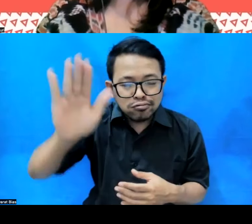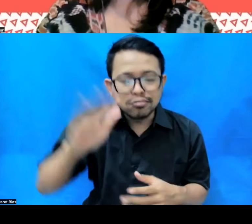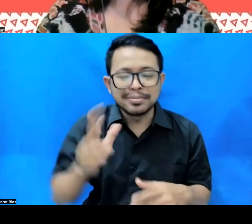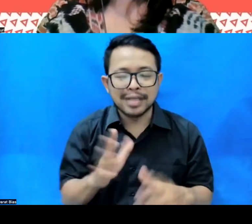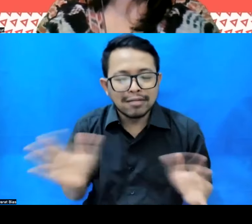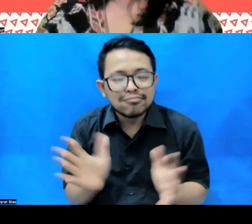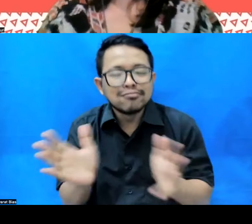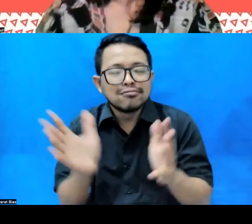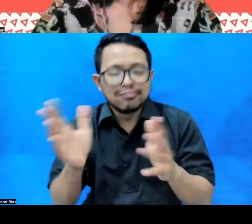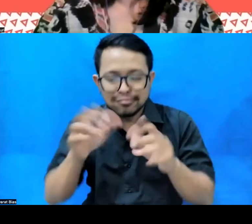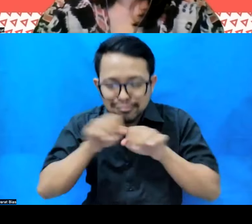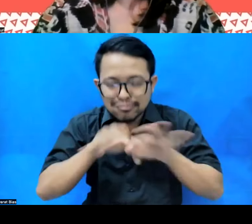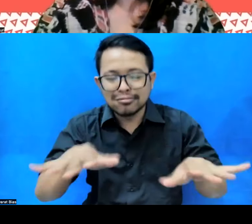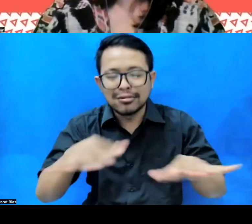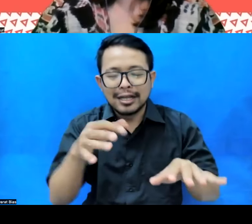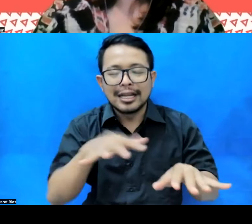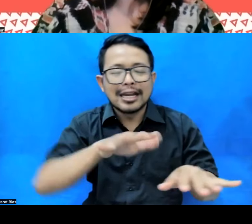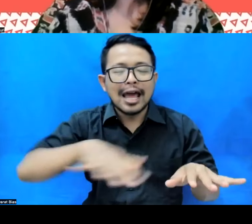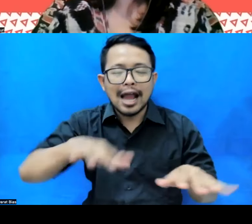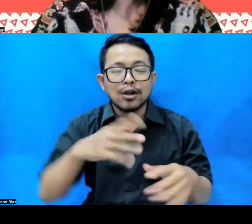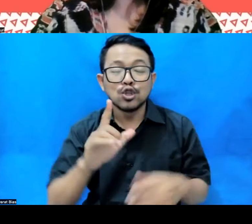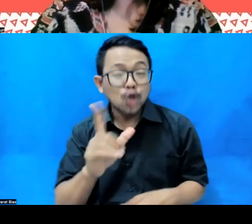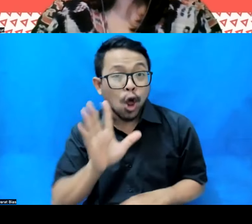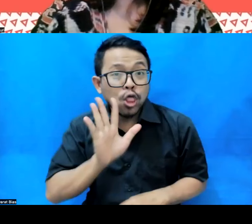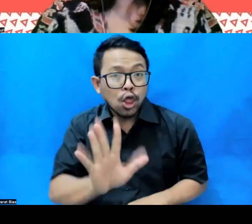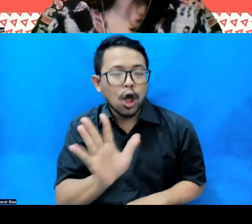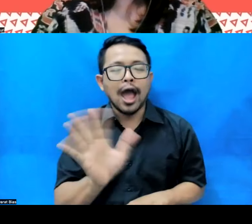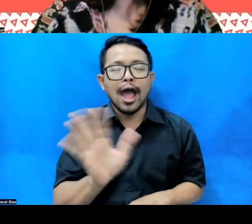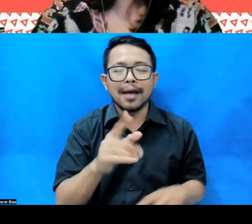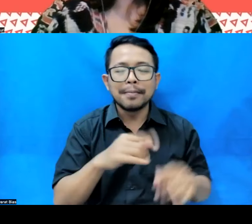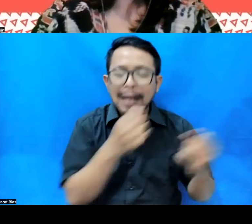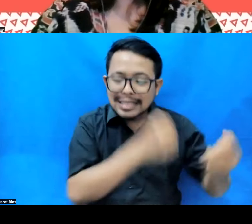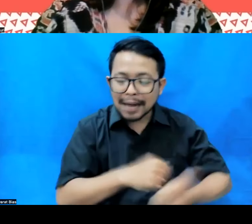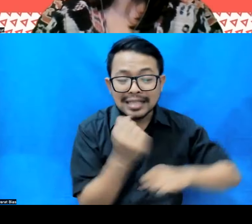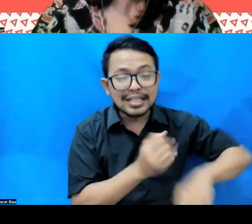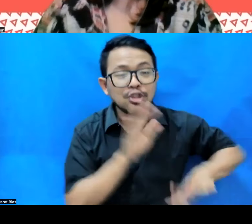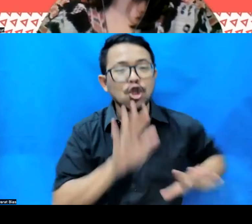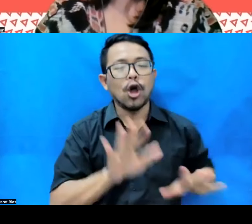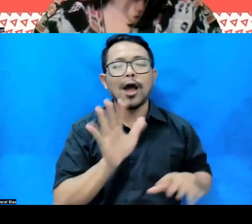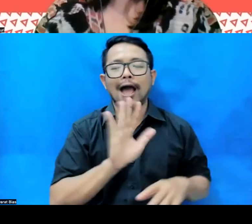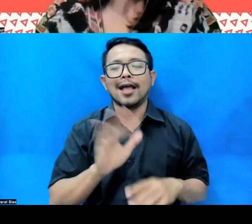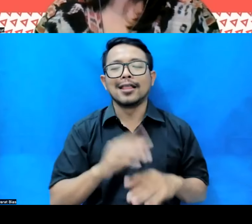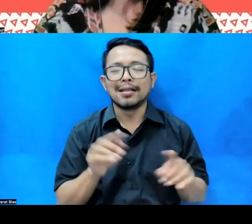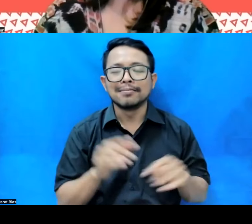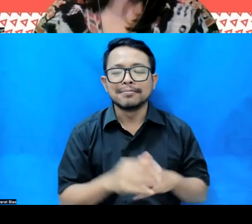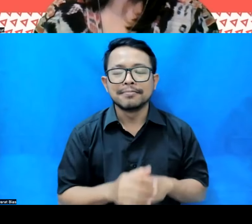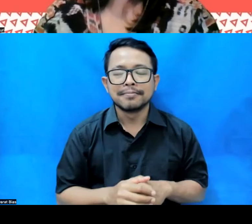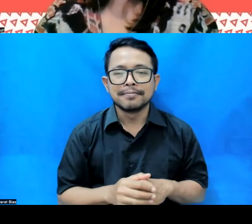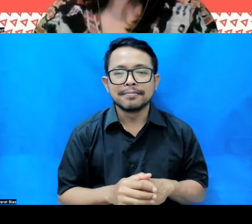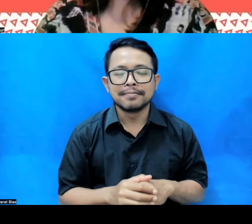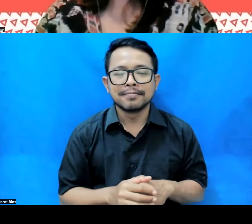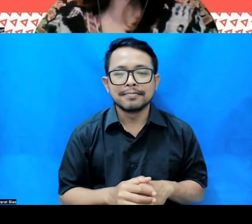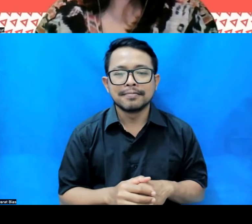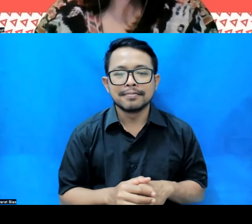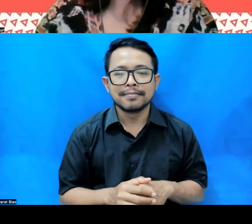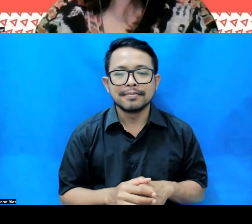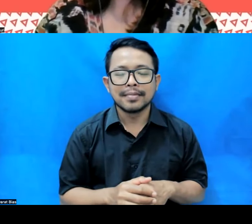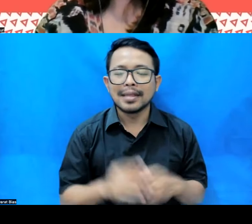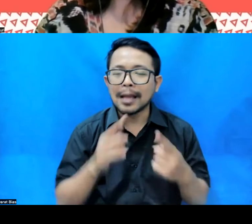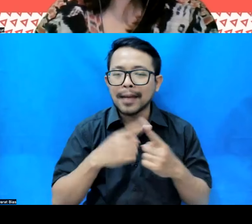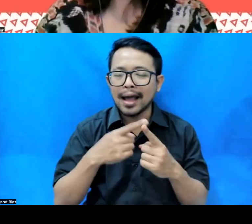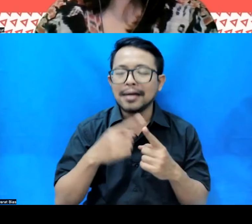to develop in various regions, not only in the city of Solo and not only in Banjarmasin. And first of all,